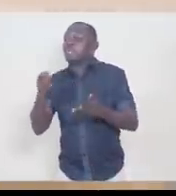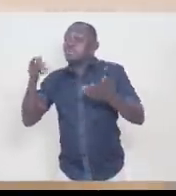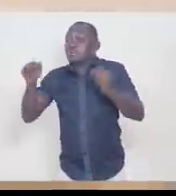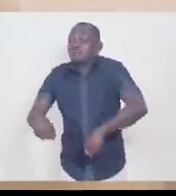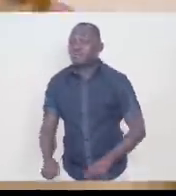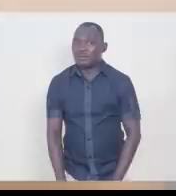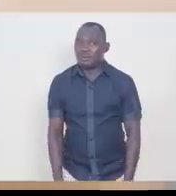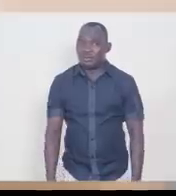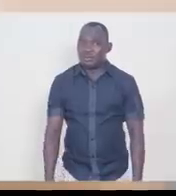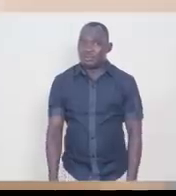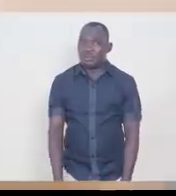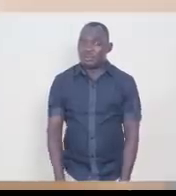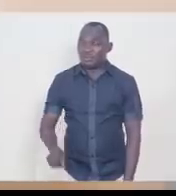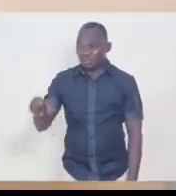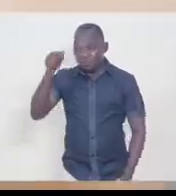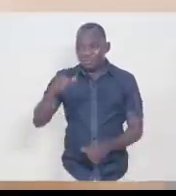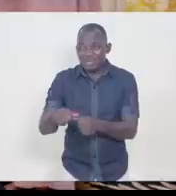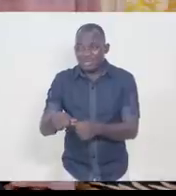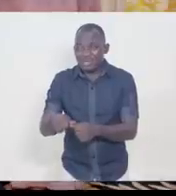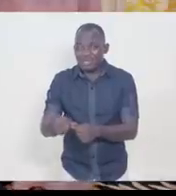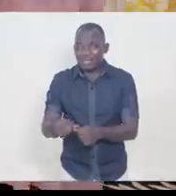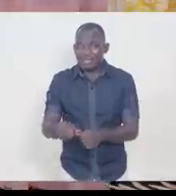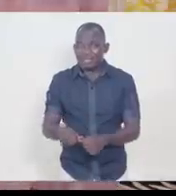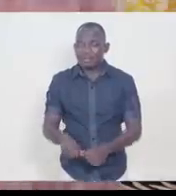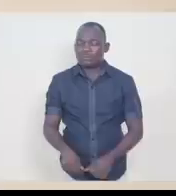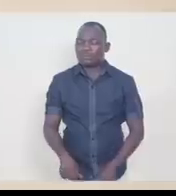damn please. Don't forget.